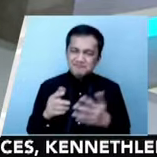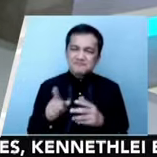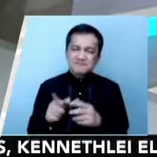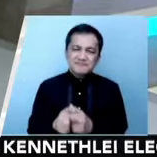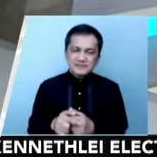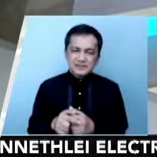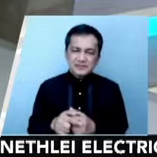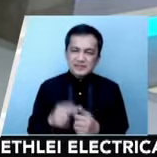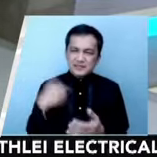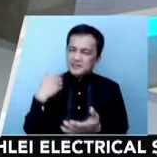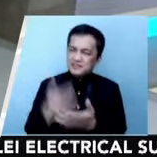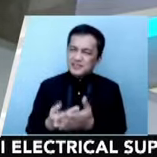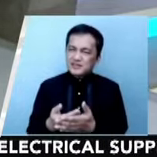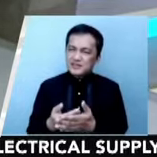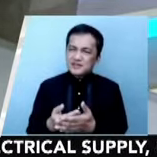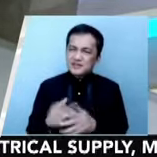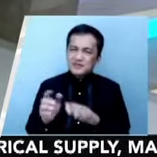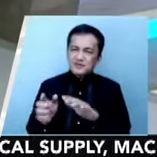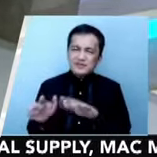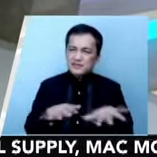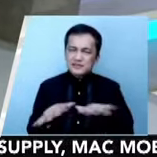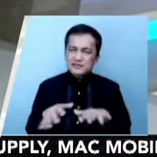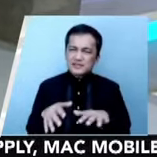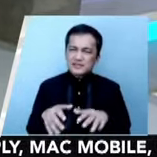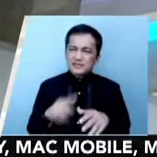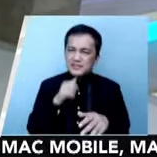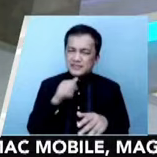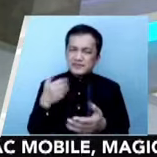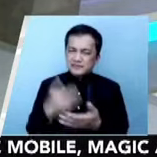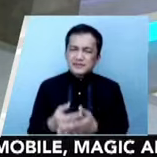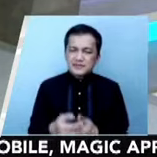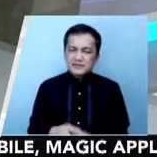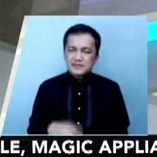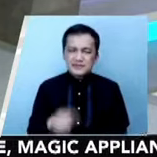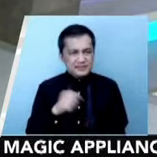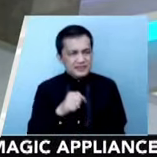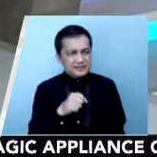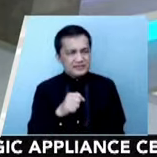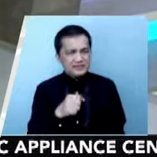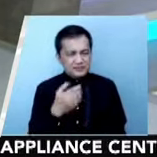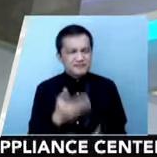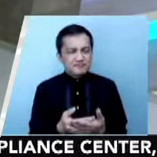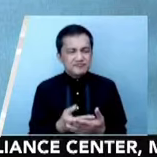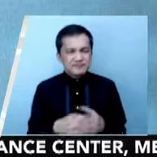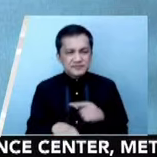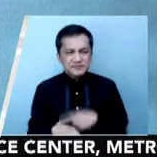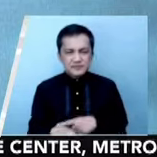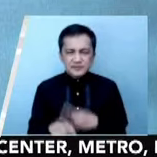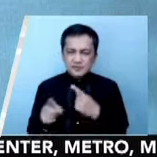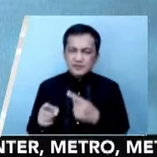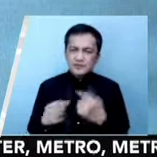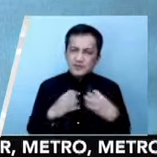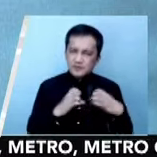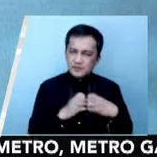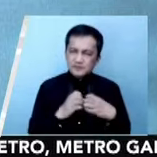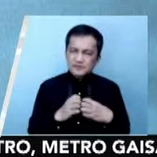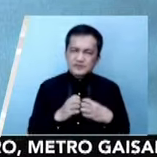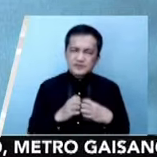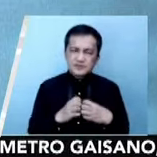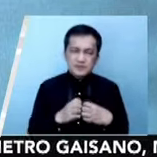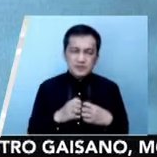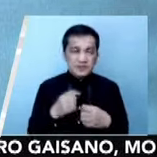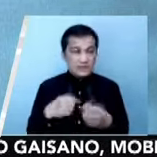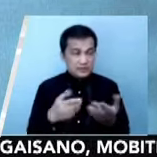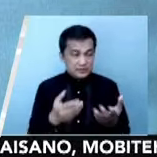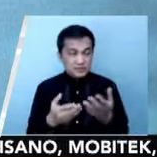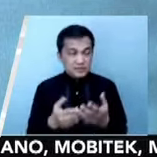so that was really unfortunate. Yeah. So do you have any message there for our madlang kapuso there? Sa ating mga madlang